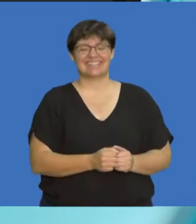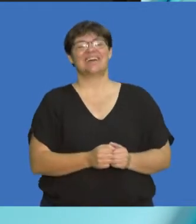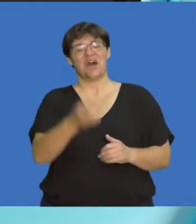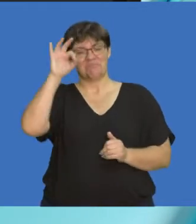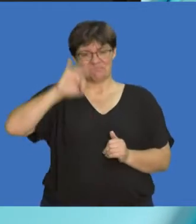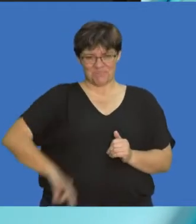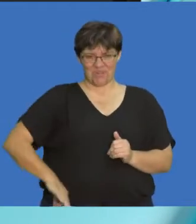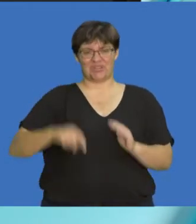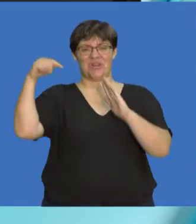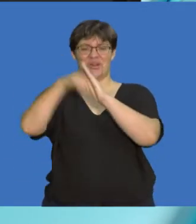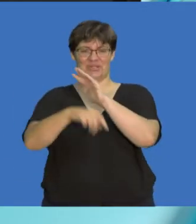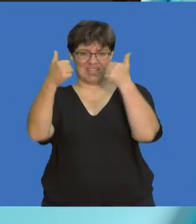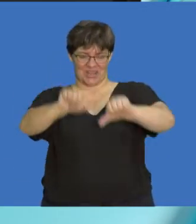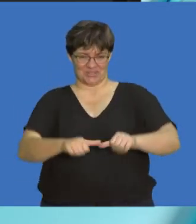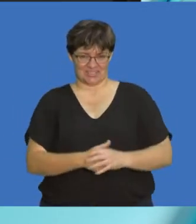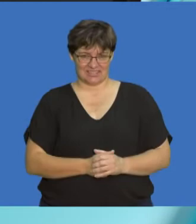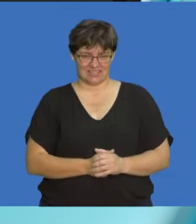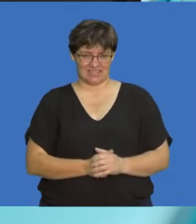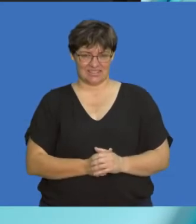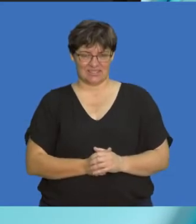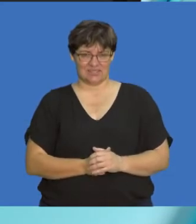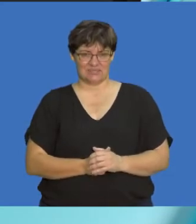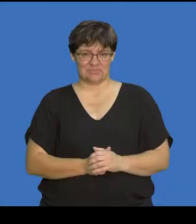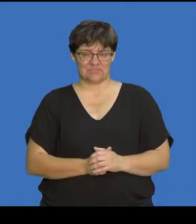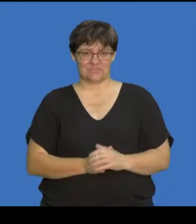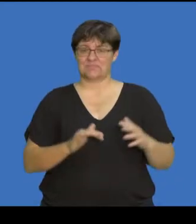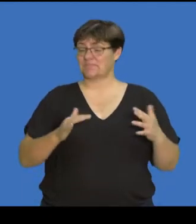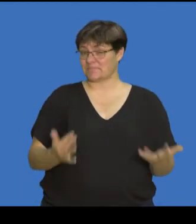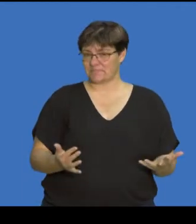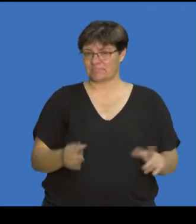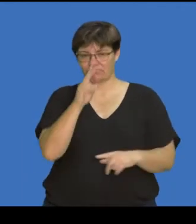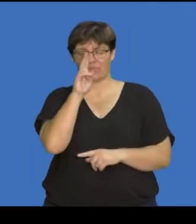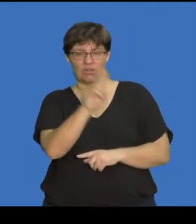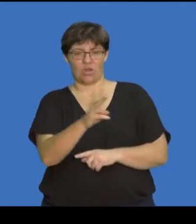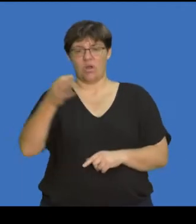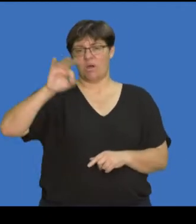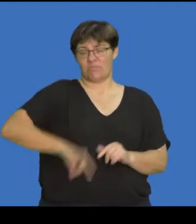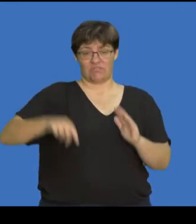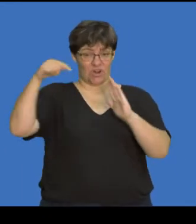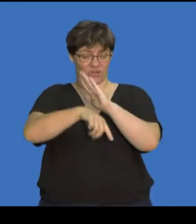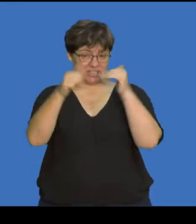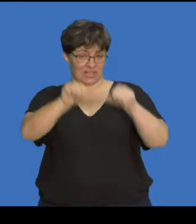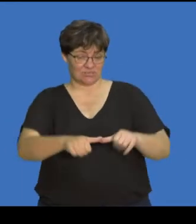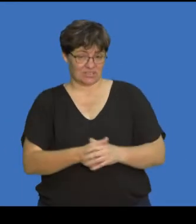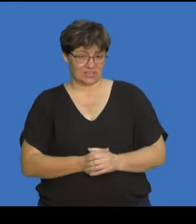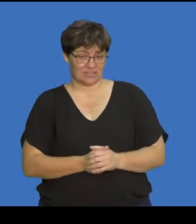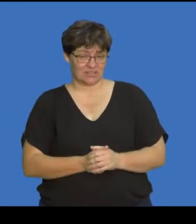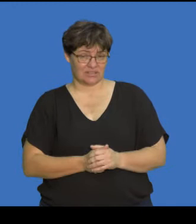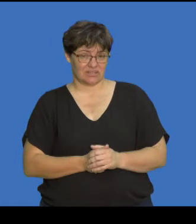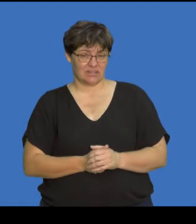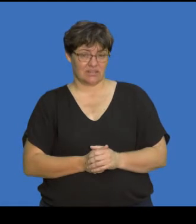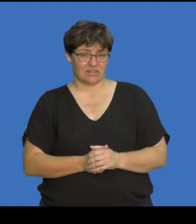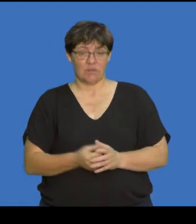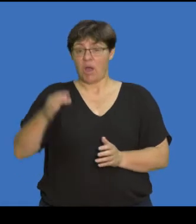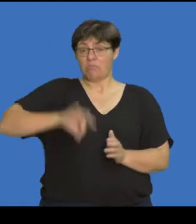profit and loss account. Okay, so let's look at the profit and loss account. Here we go. In my profit and